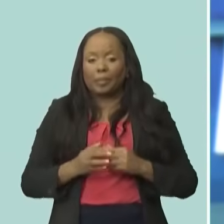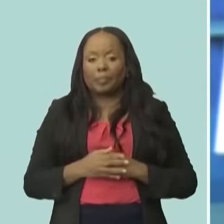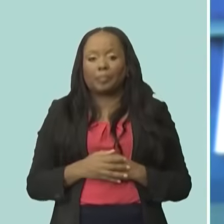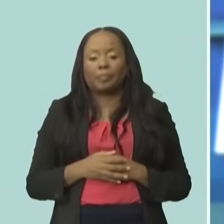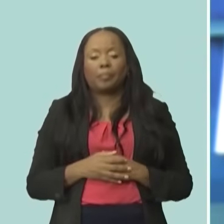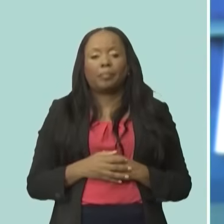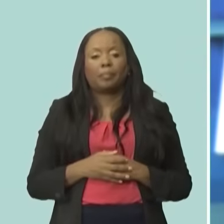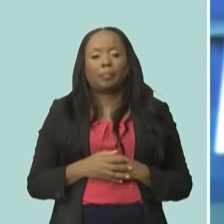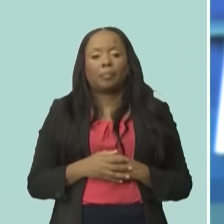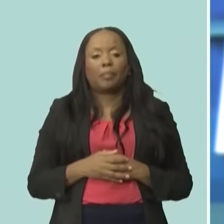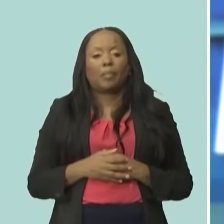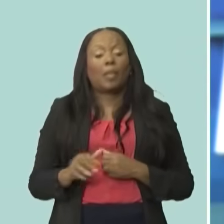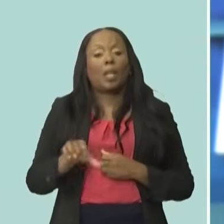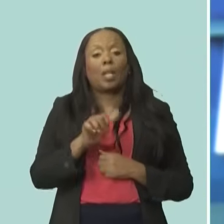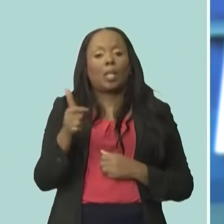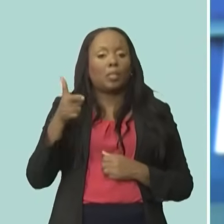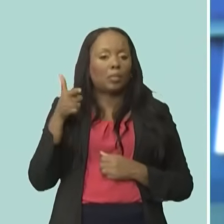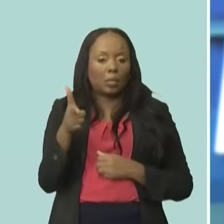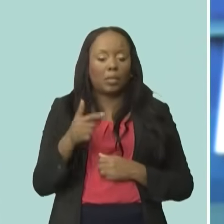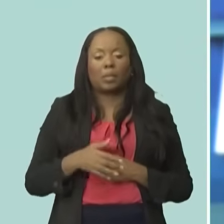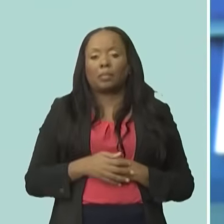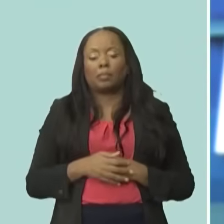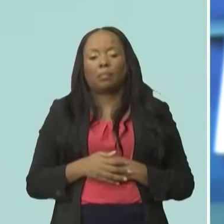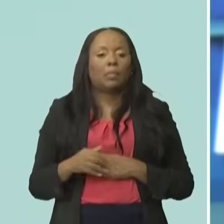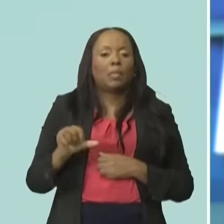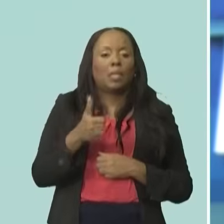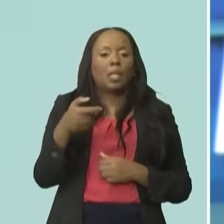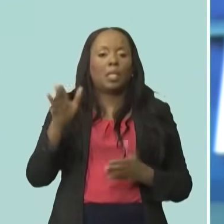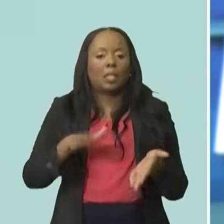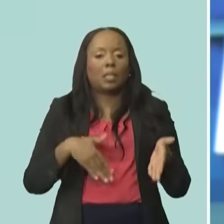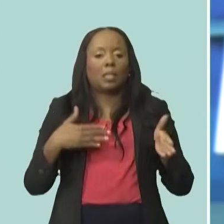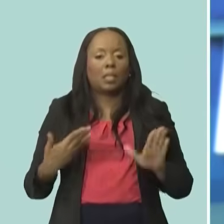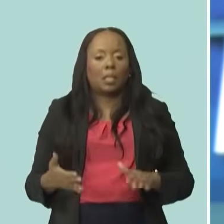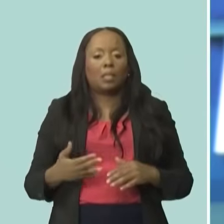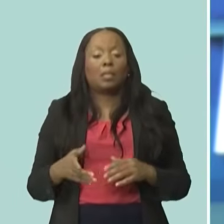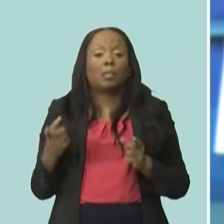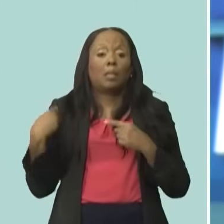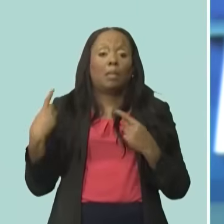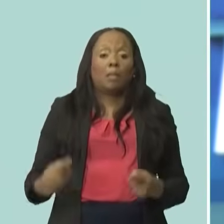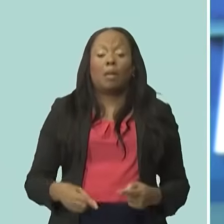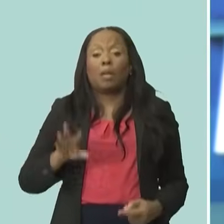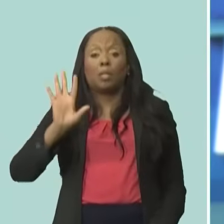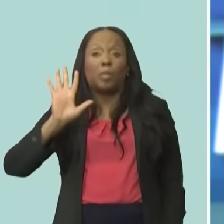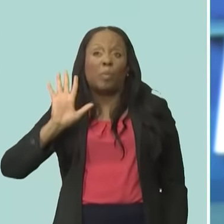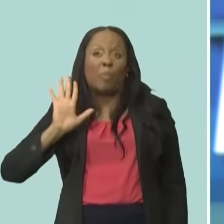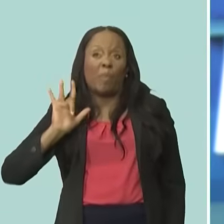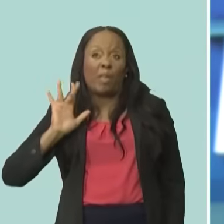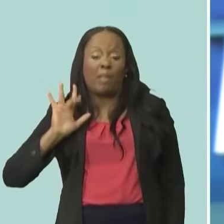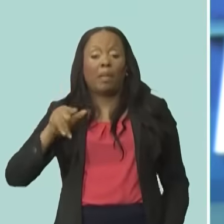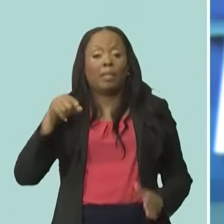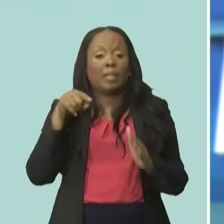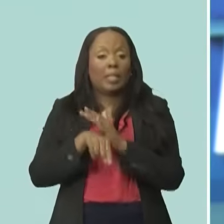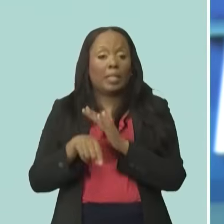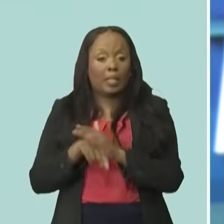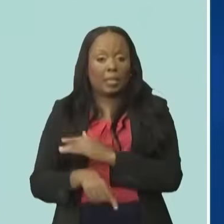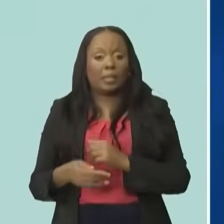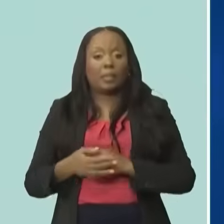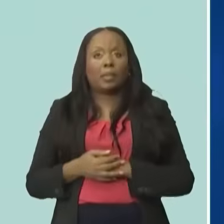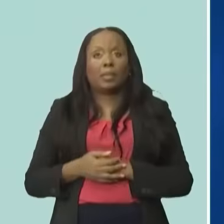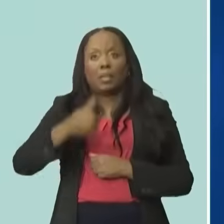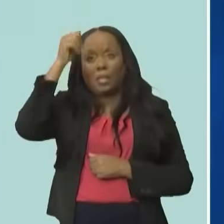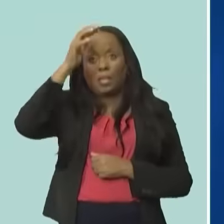Another shooting. Another homicide, pushing the toll so far for the year to 25. Dead is